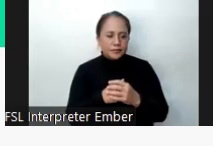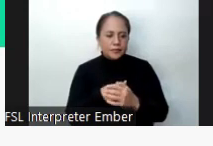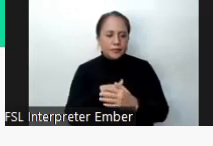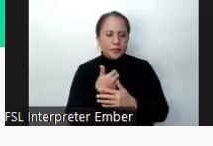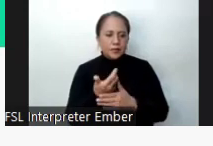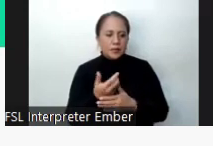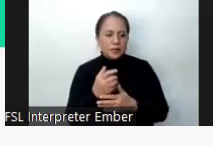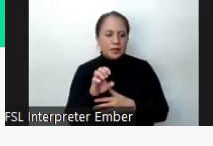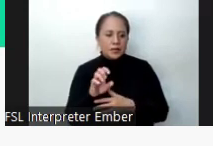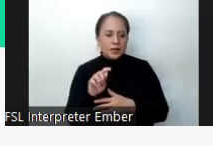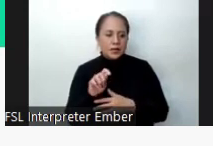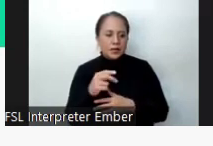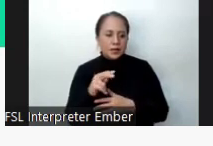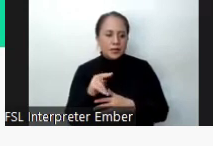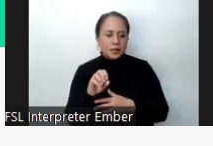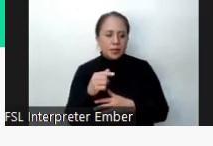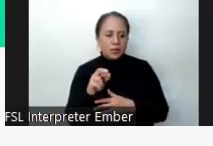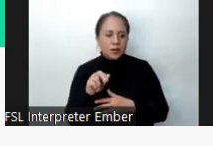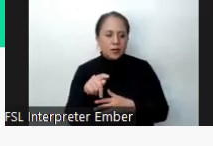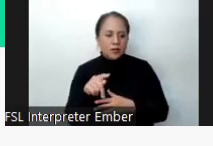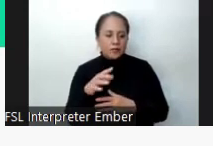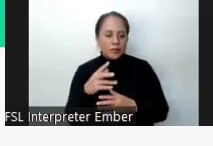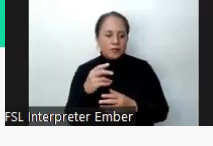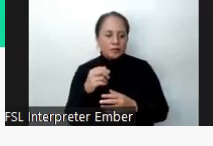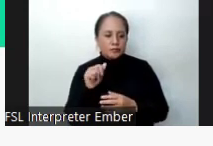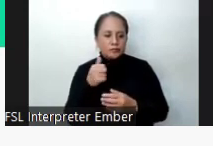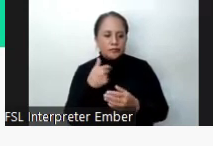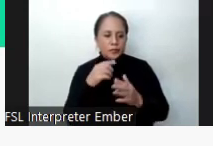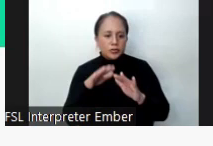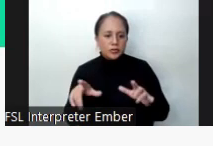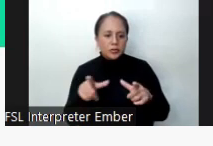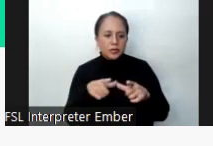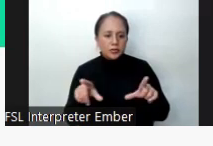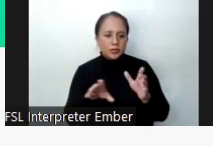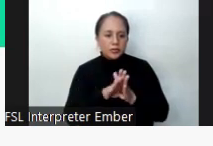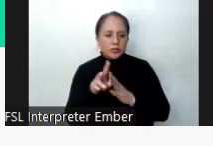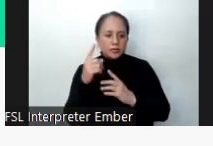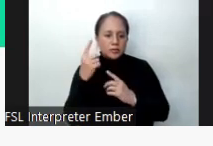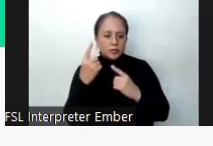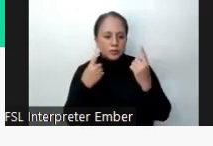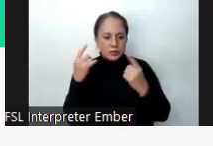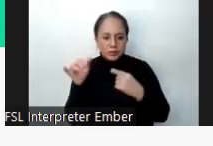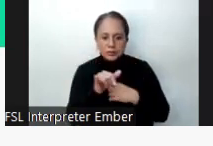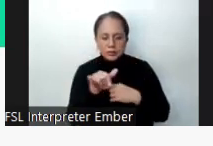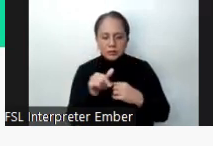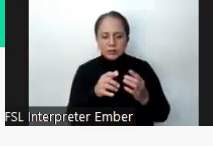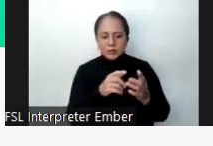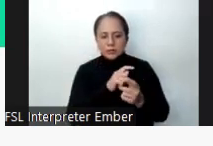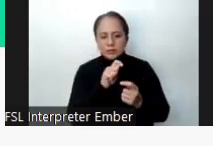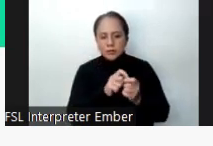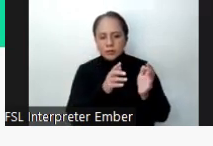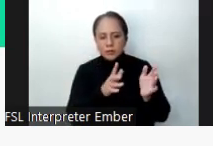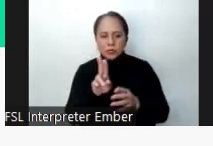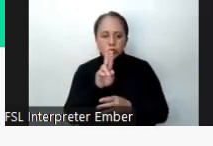Next, an ethnographic account of children's language development that takes into consideration specific patterns of